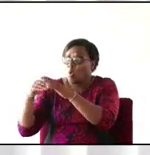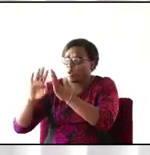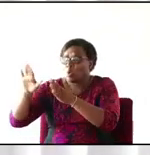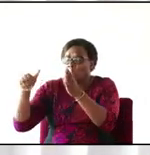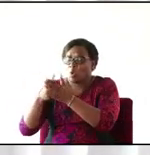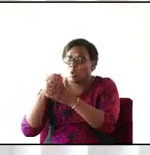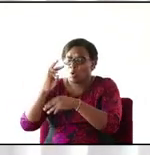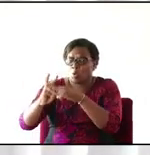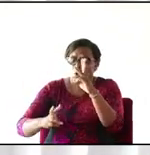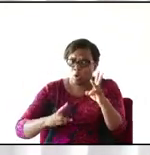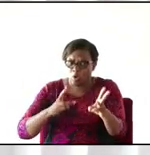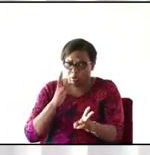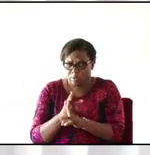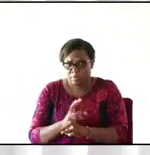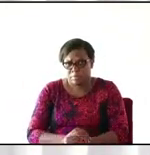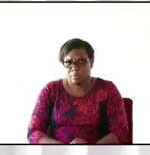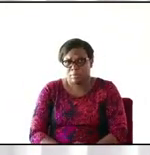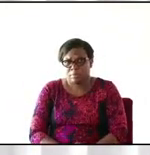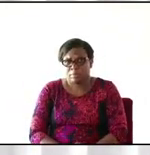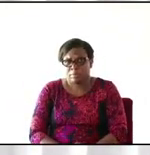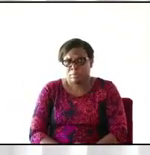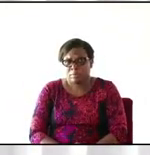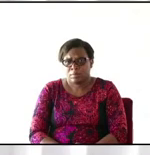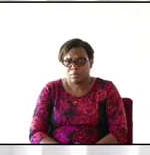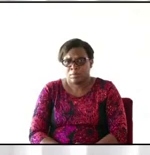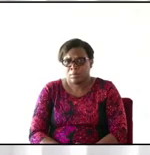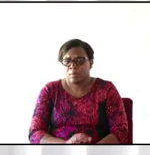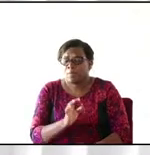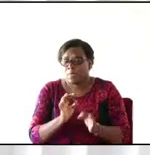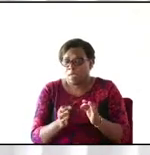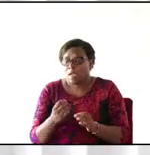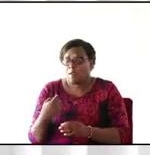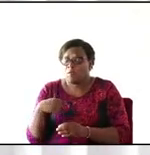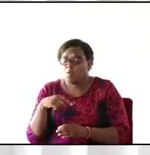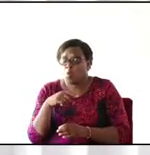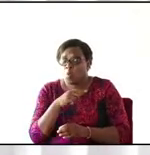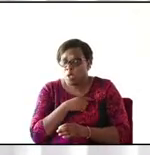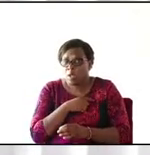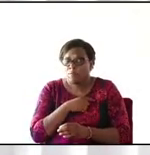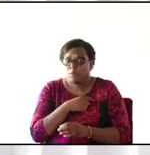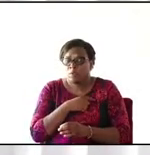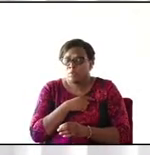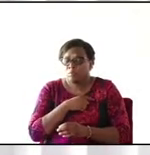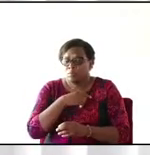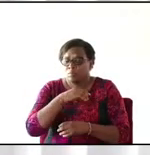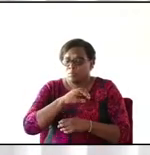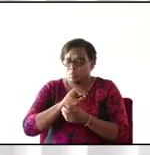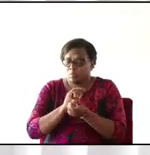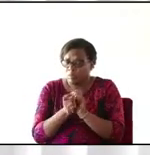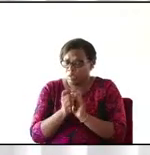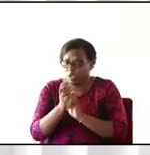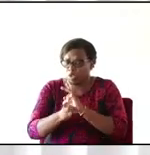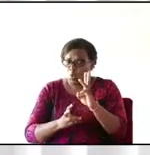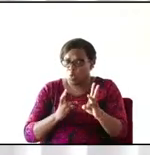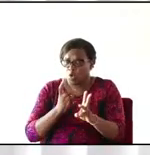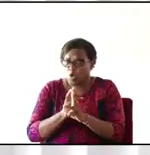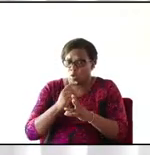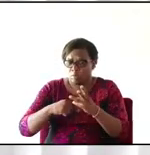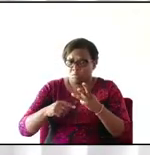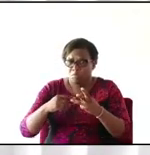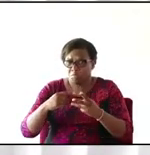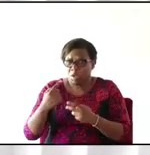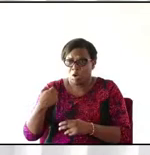world. If we are going to impact the world around us,